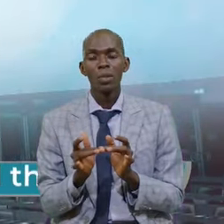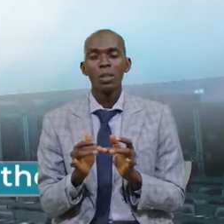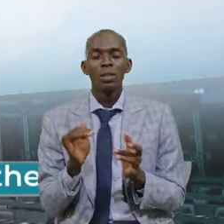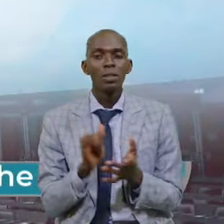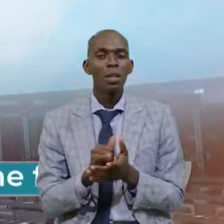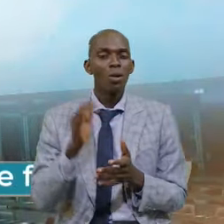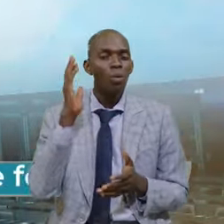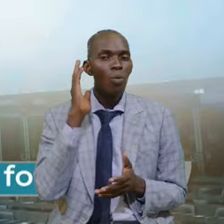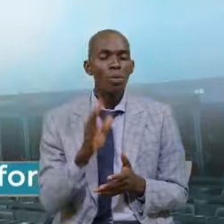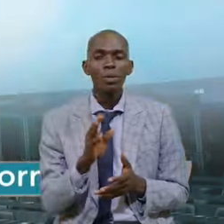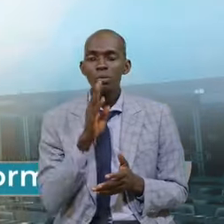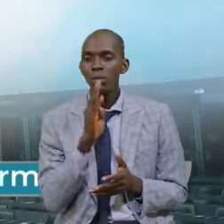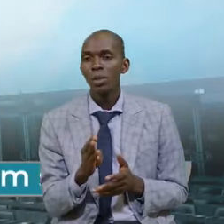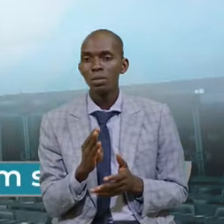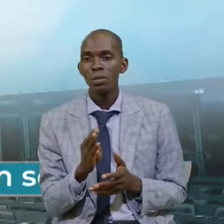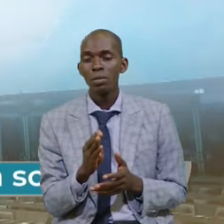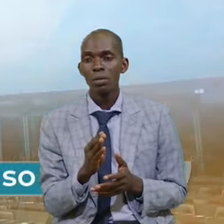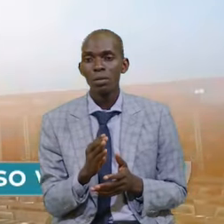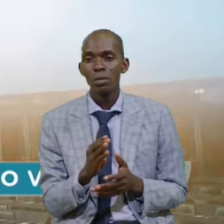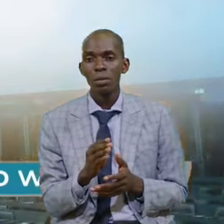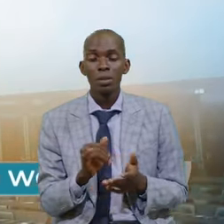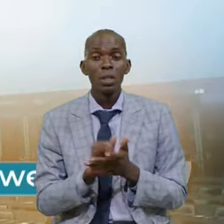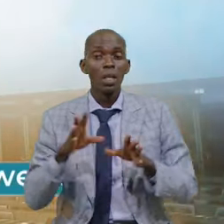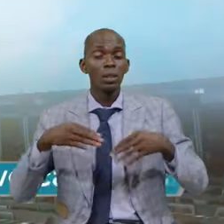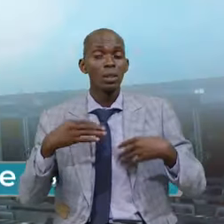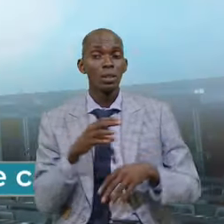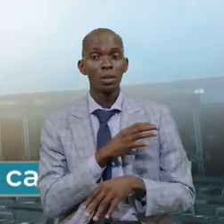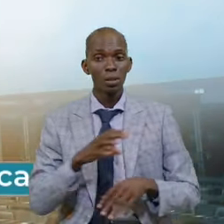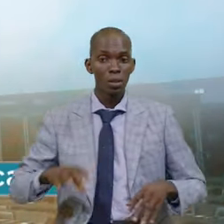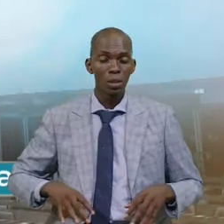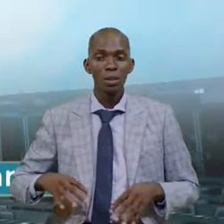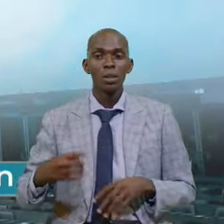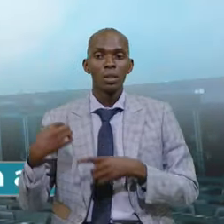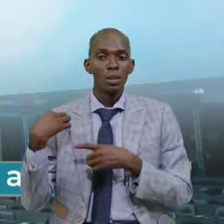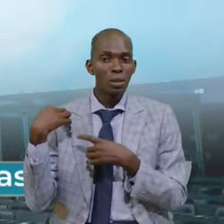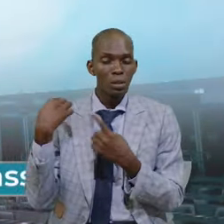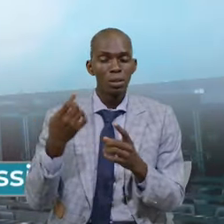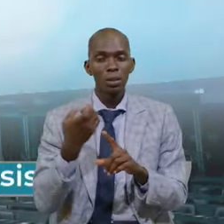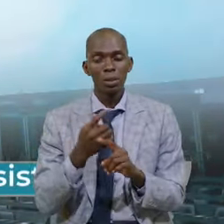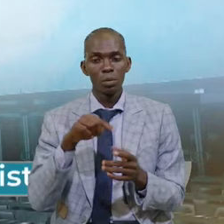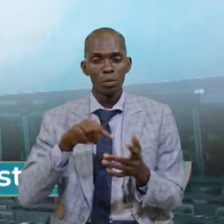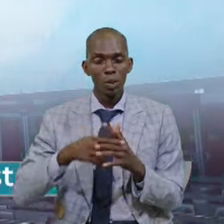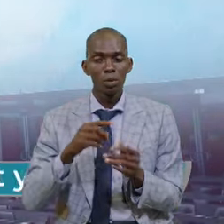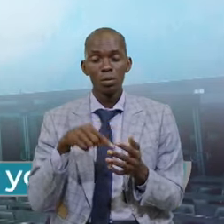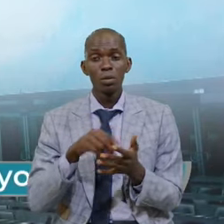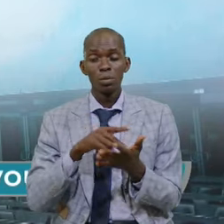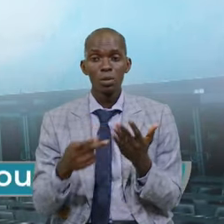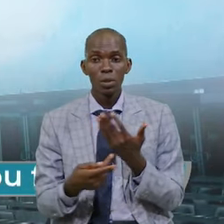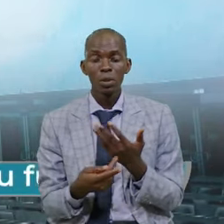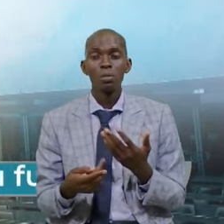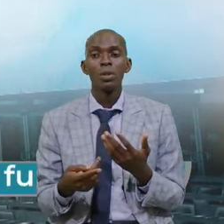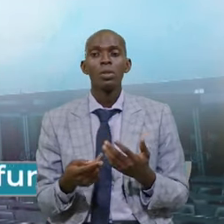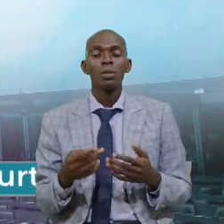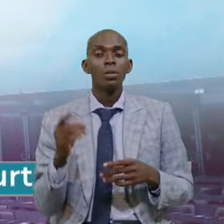5th of November 2023. More details about this will be sent to